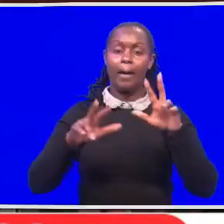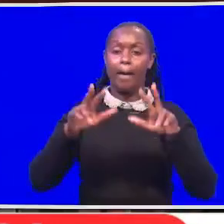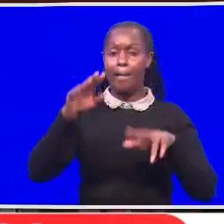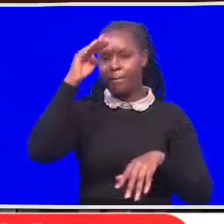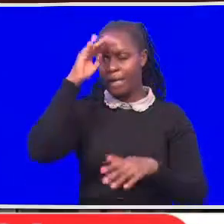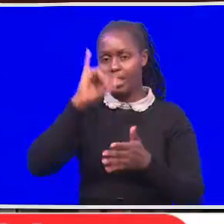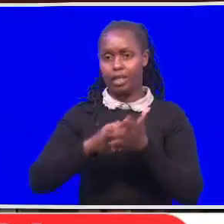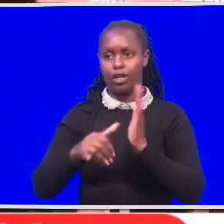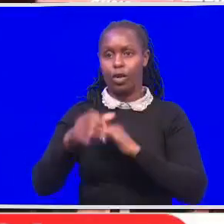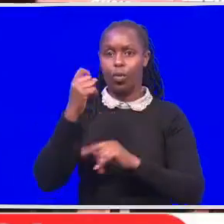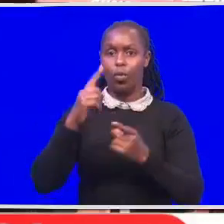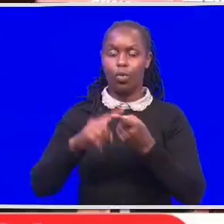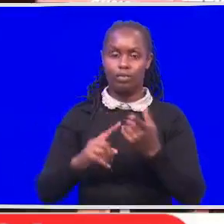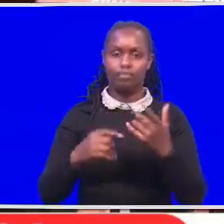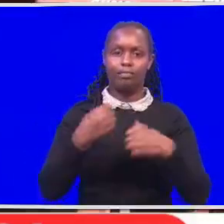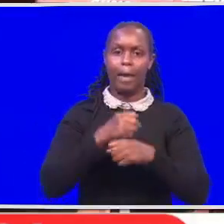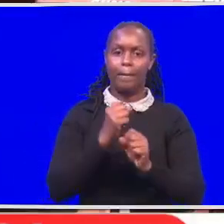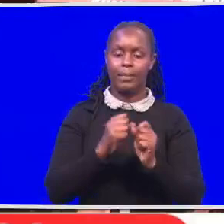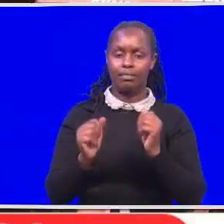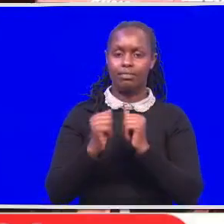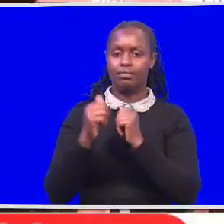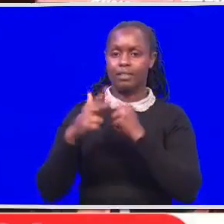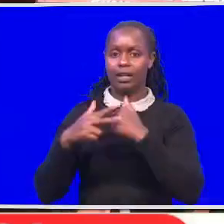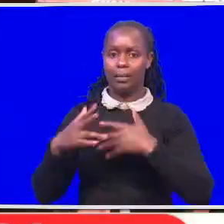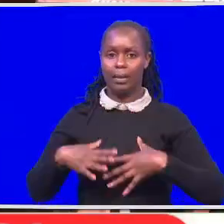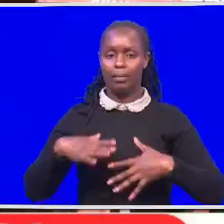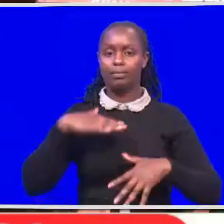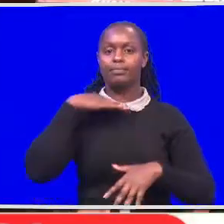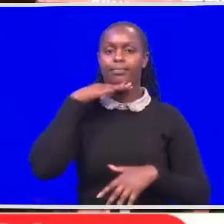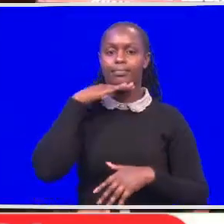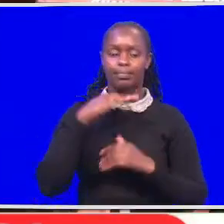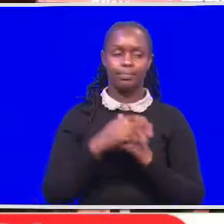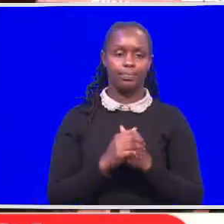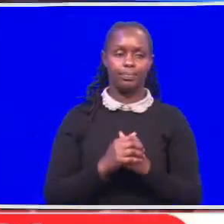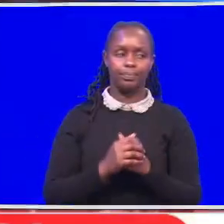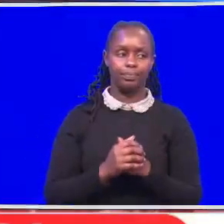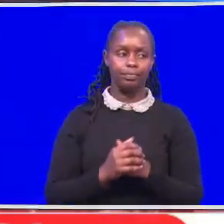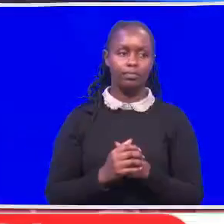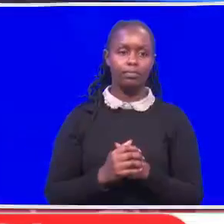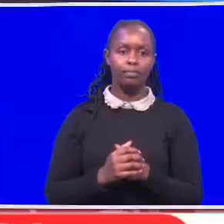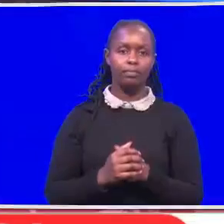the tragedy. Elizabeth Atieno, TV 47.